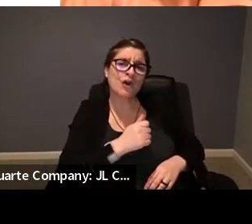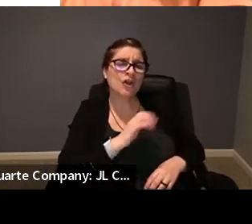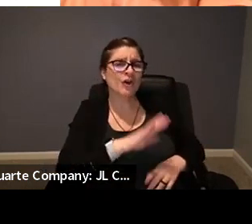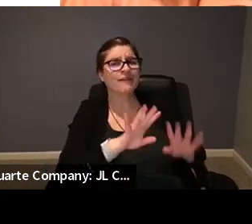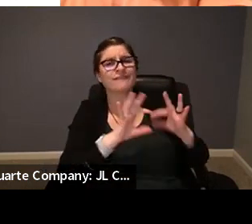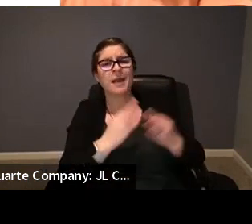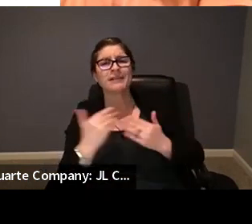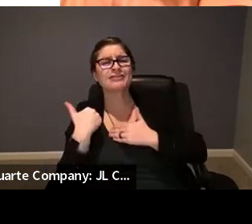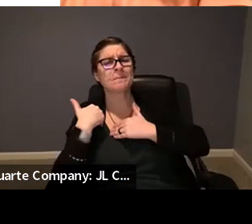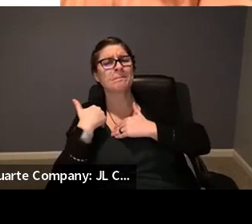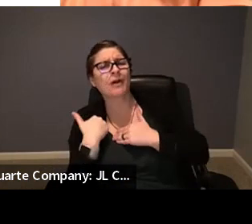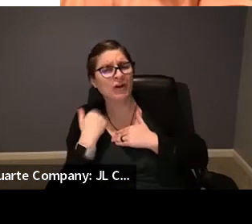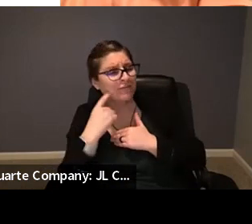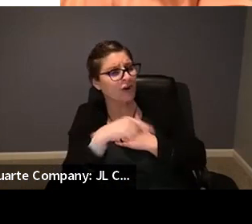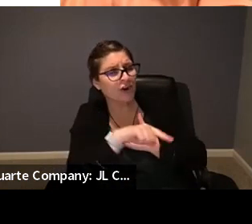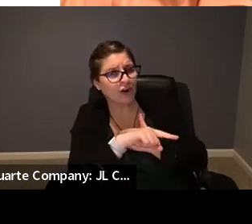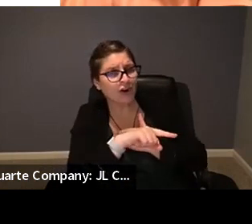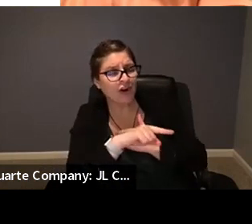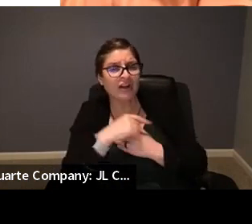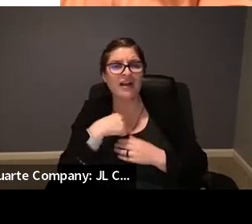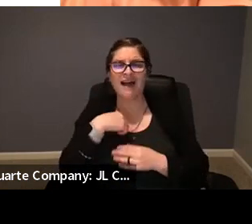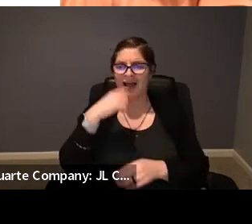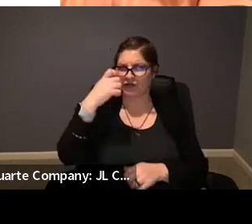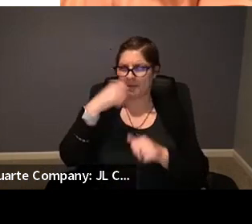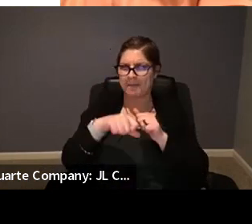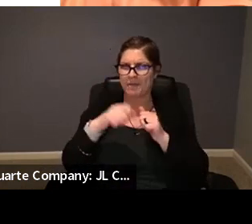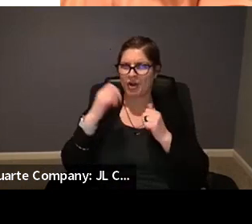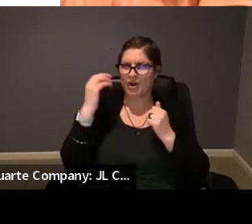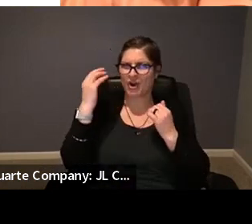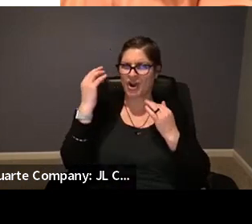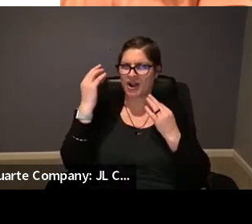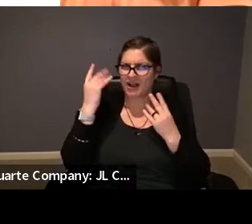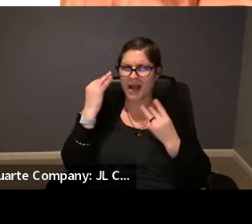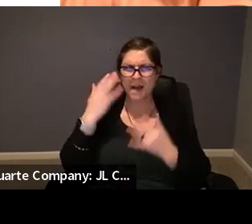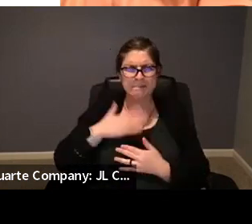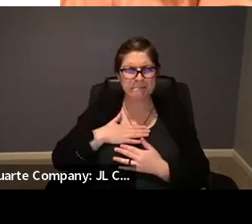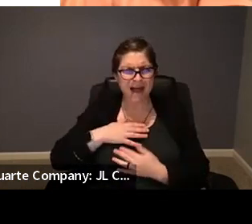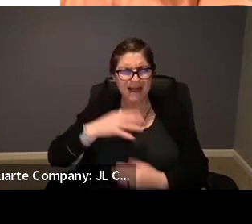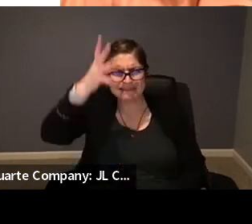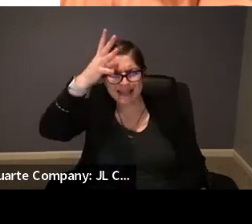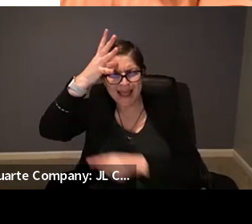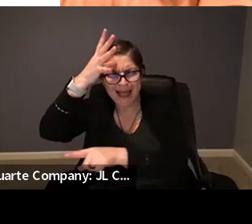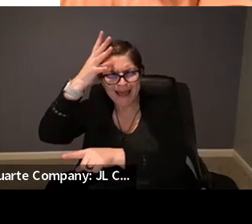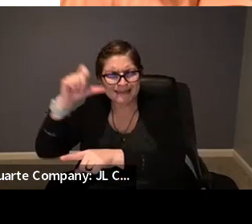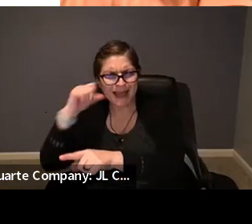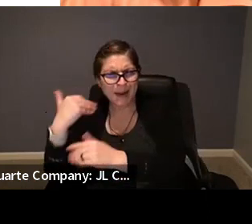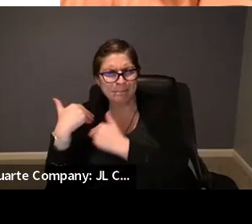her. And I remember just thinking, my dad was never a burden on